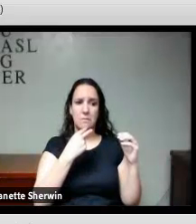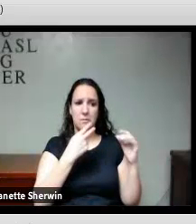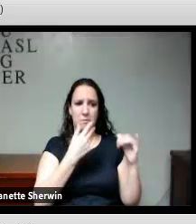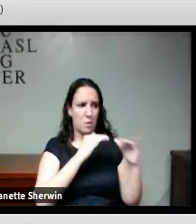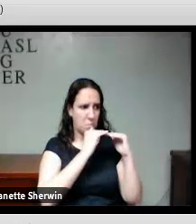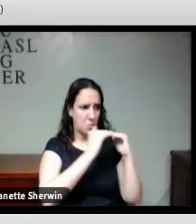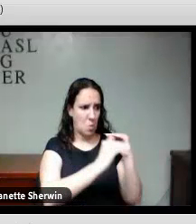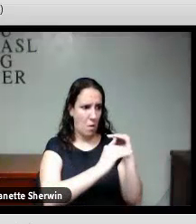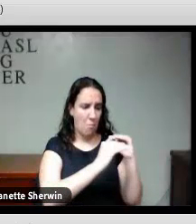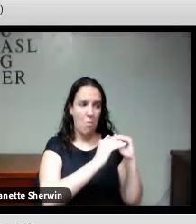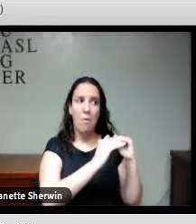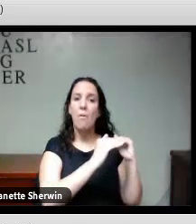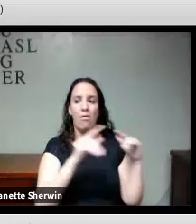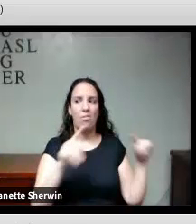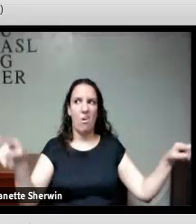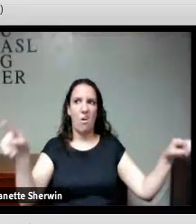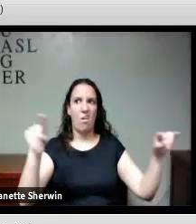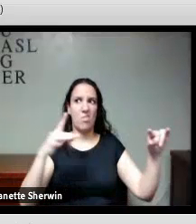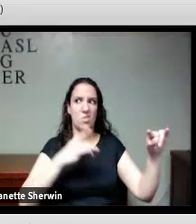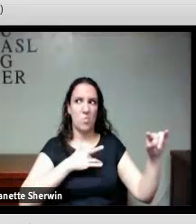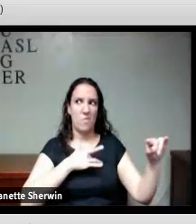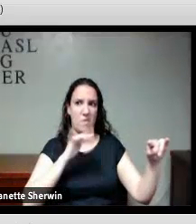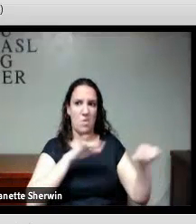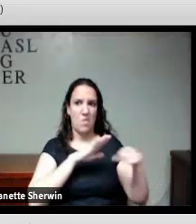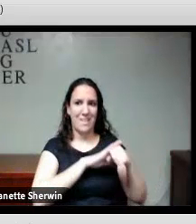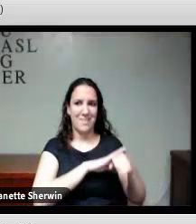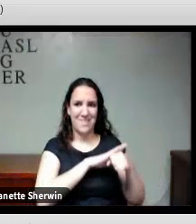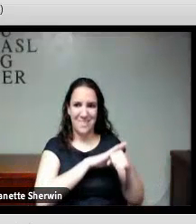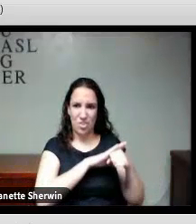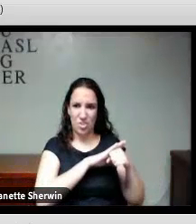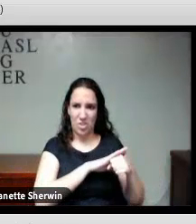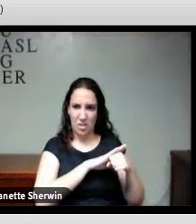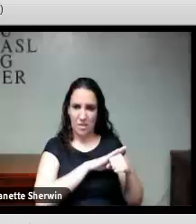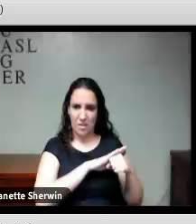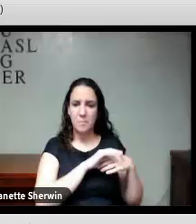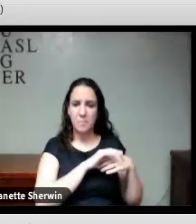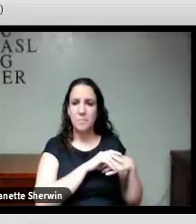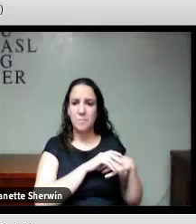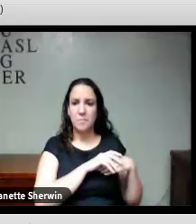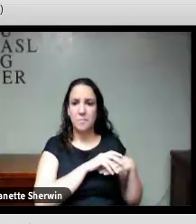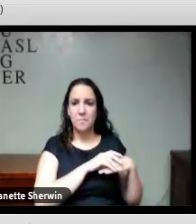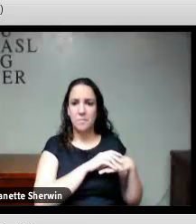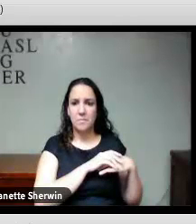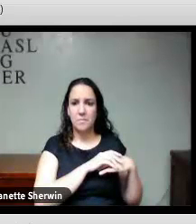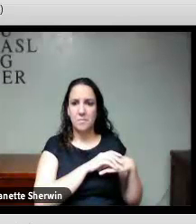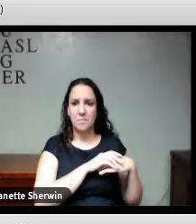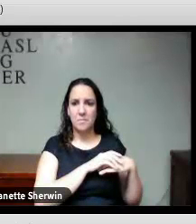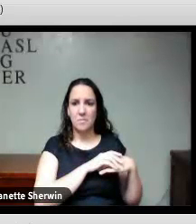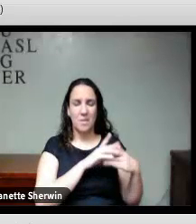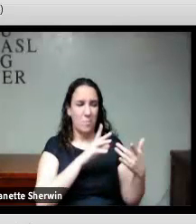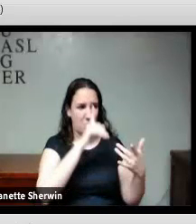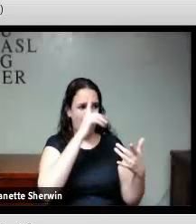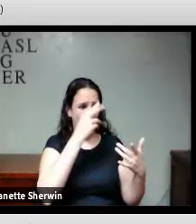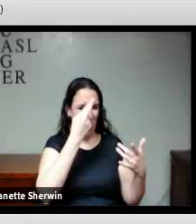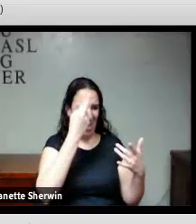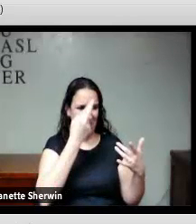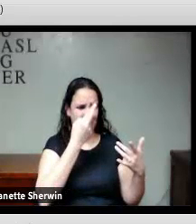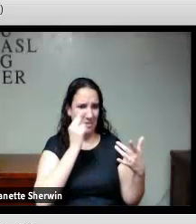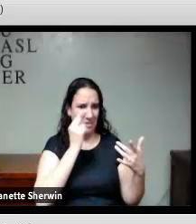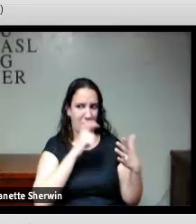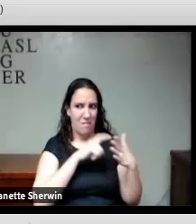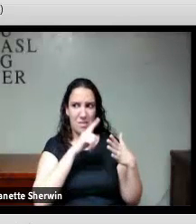And I think the reason they feel that tension is because of what you all mentioned earlier, the lack of eye contact, the body language, the facial expression,